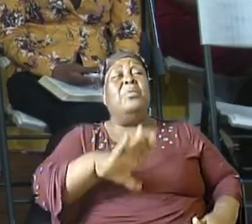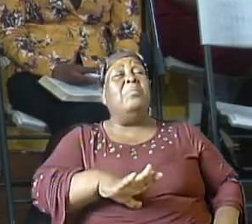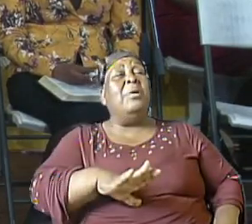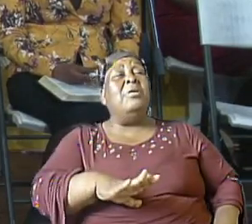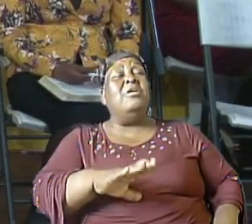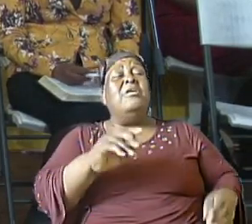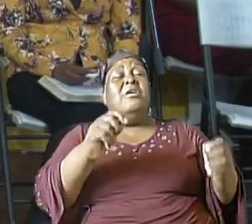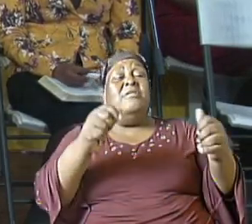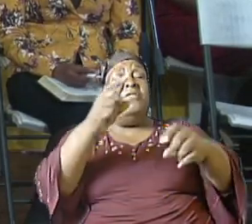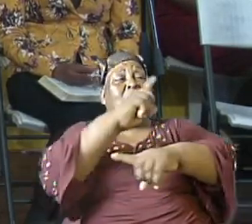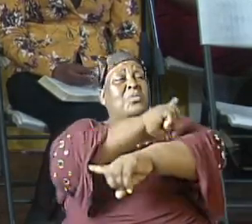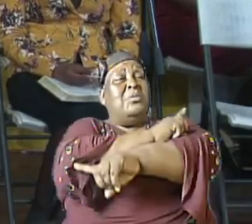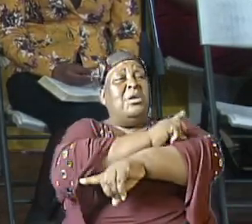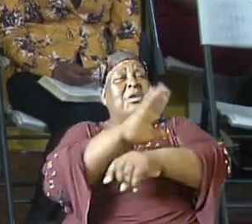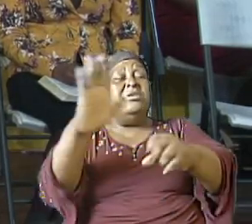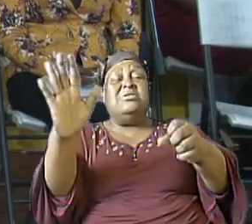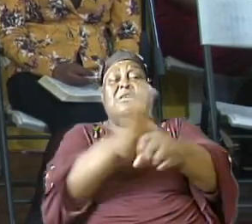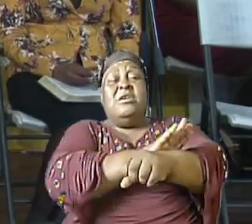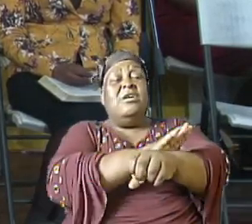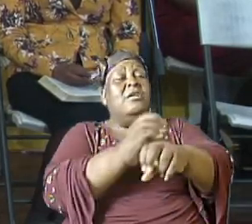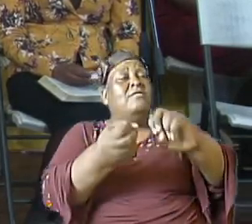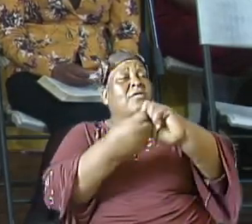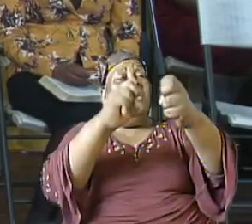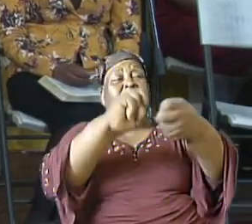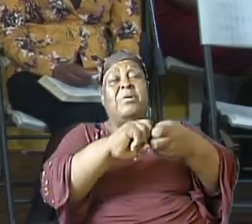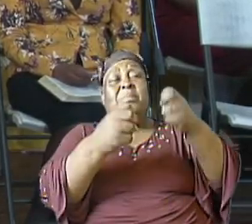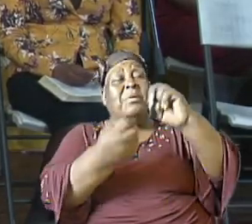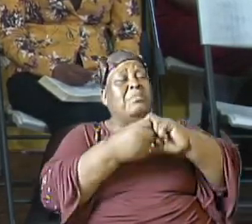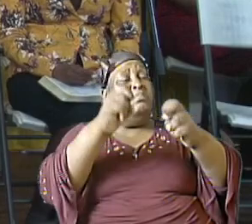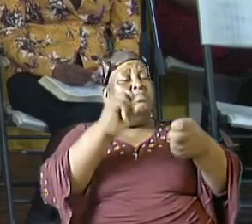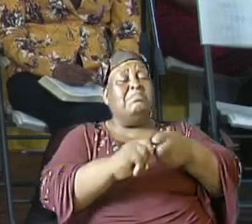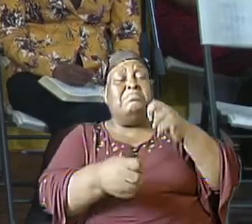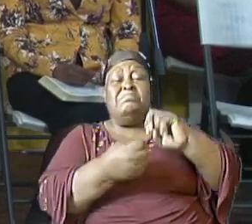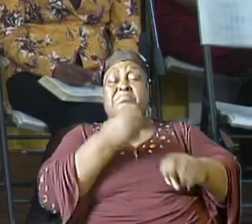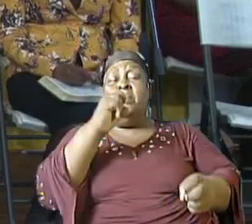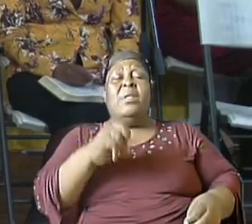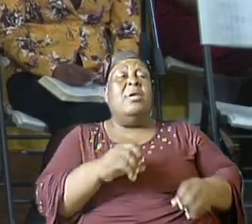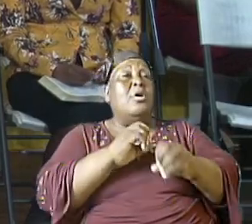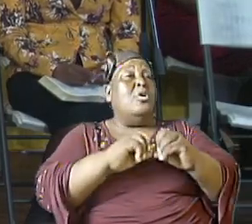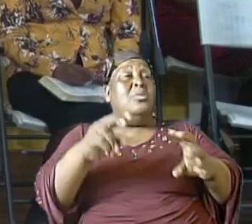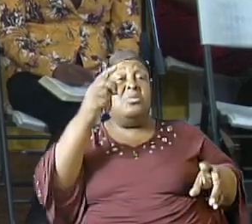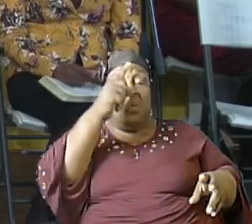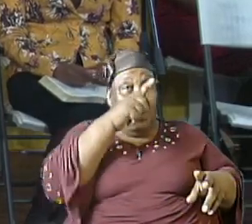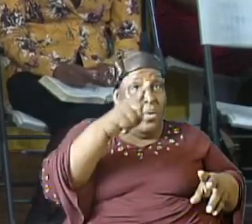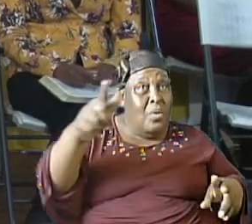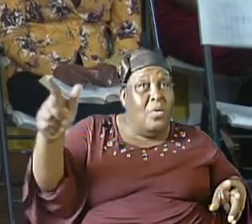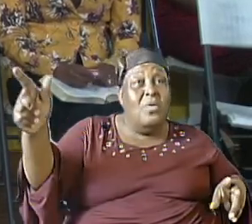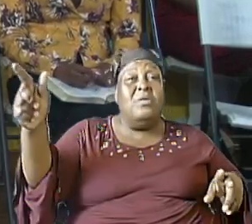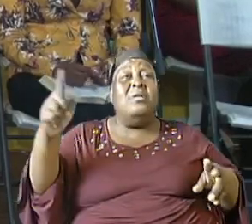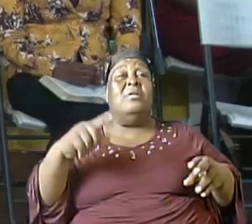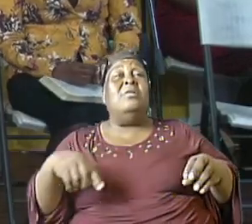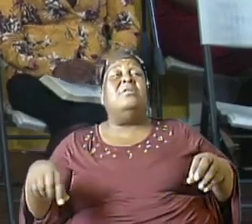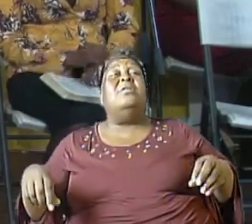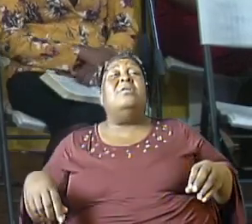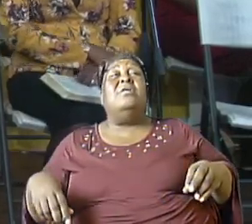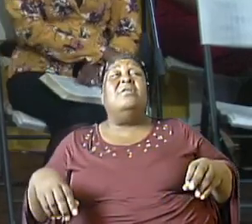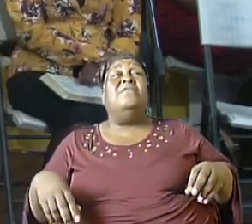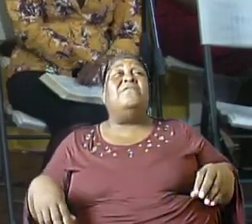woman is a few days and full of trouble. Don't look for a paradise